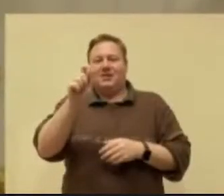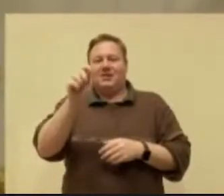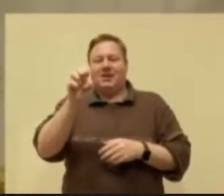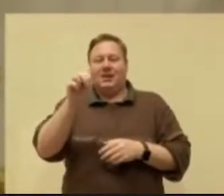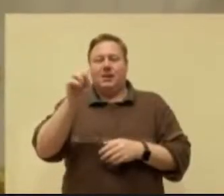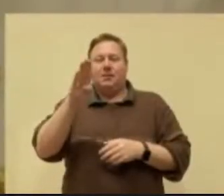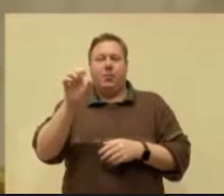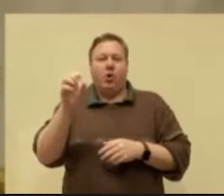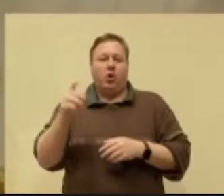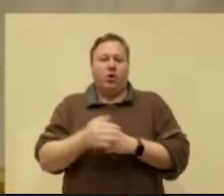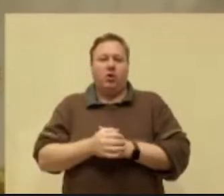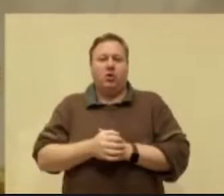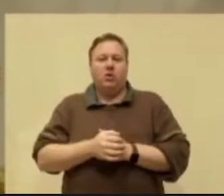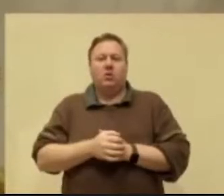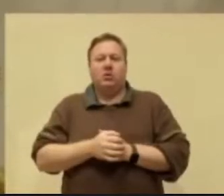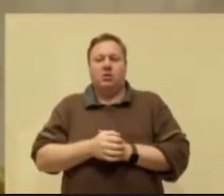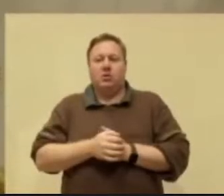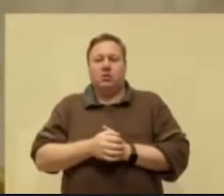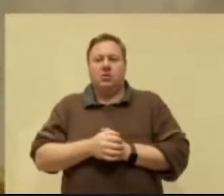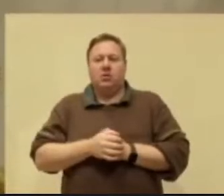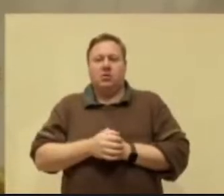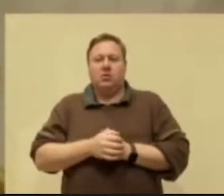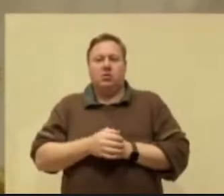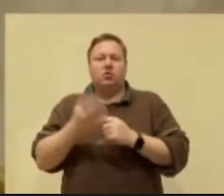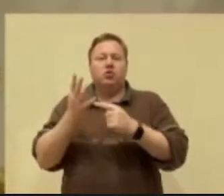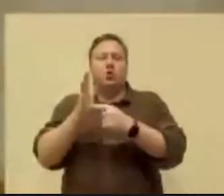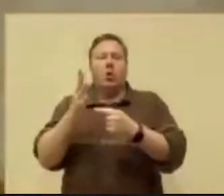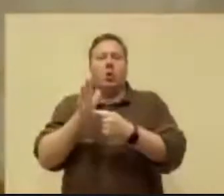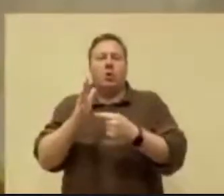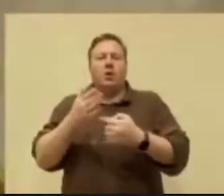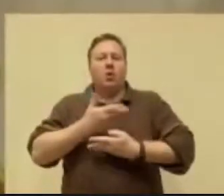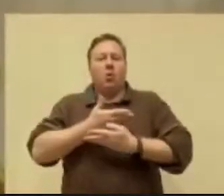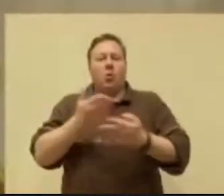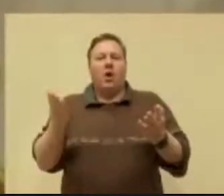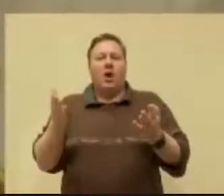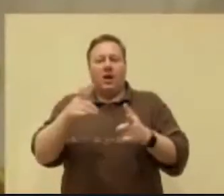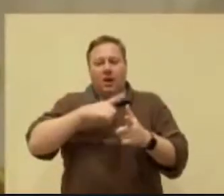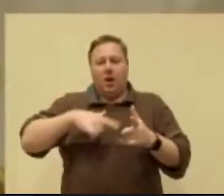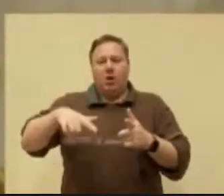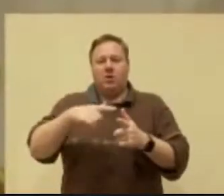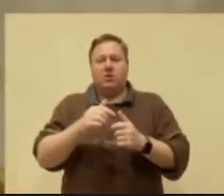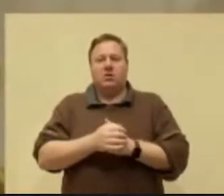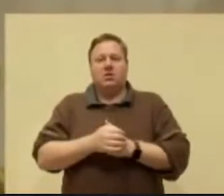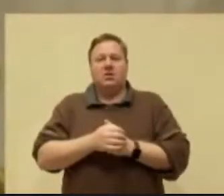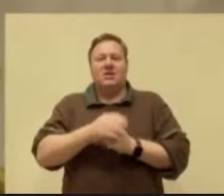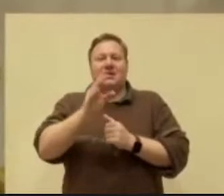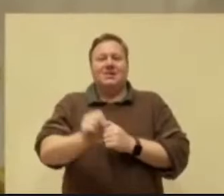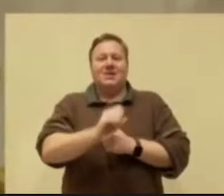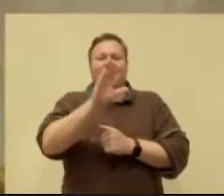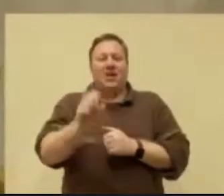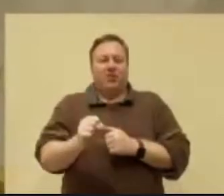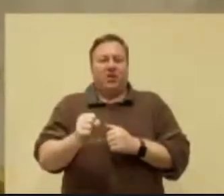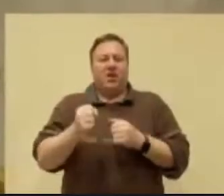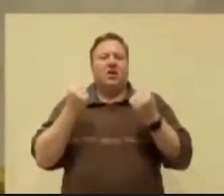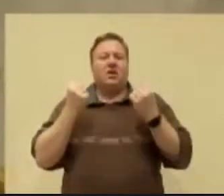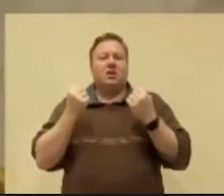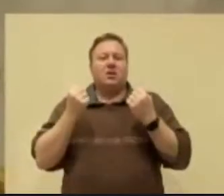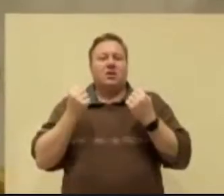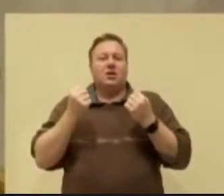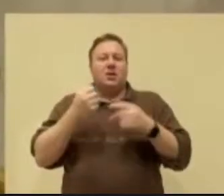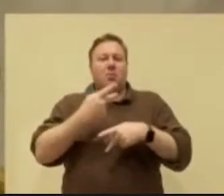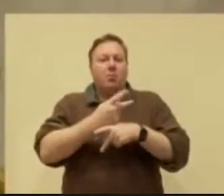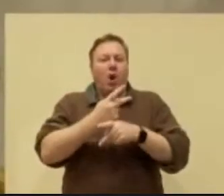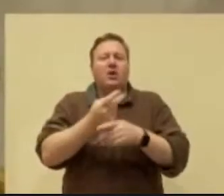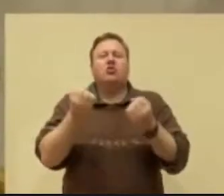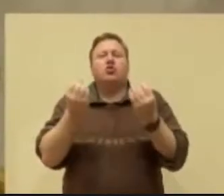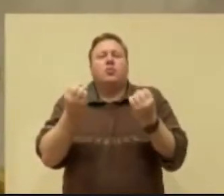zooming into why localization south africa has an over propensity to import goods